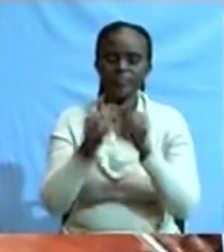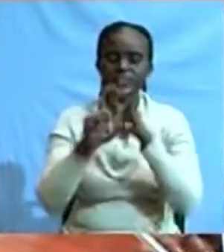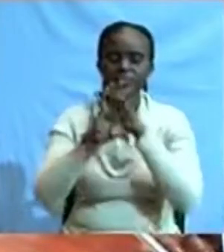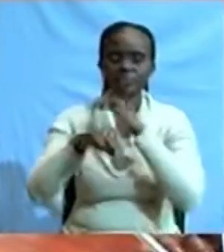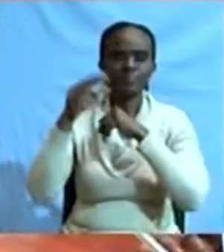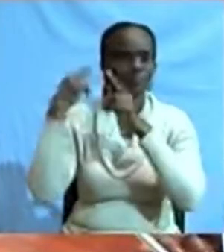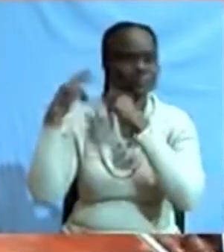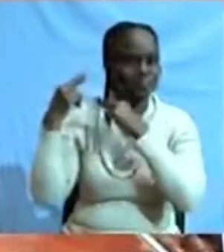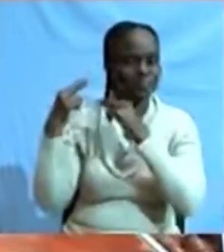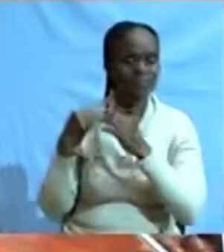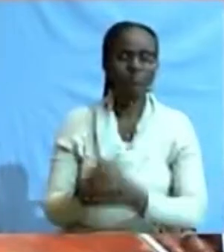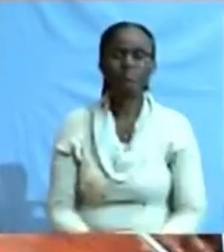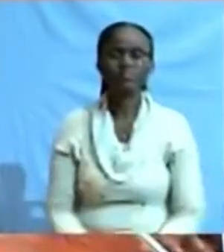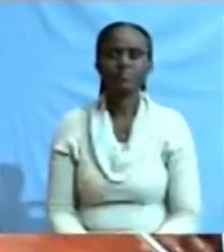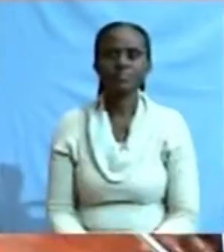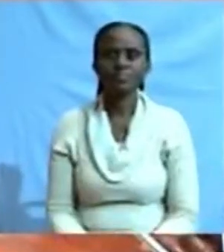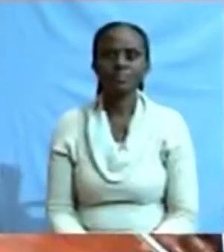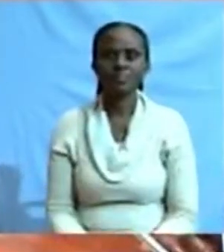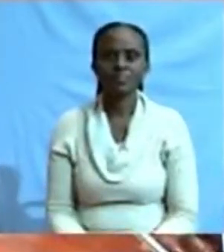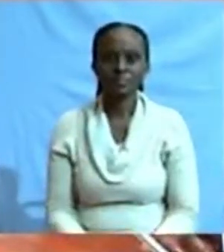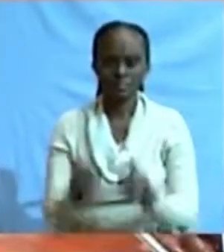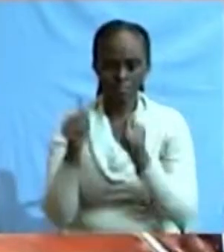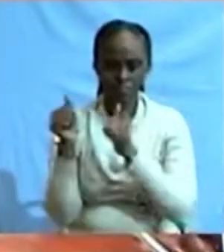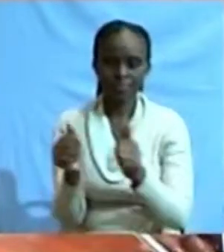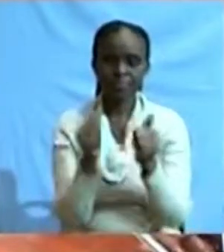review. Action taken.